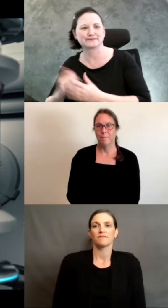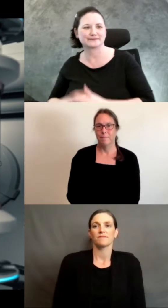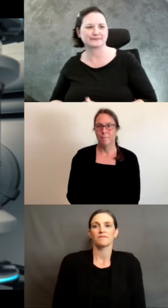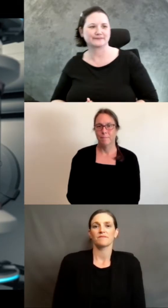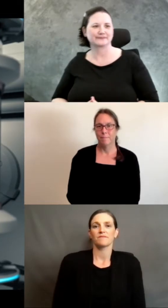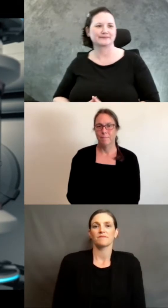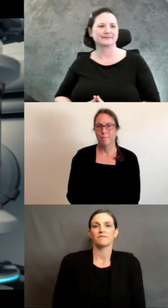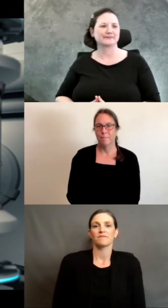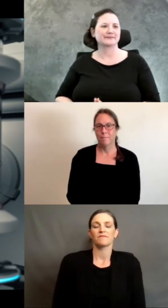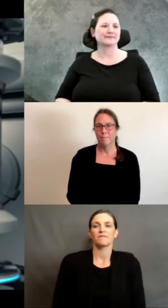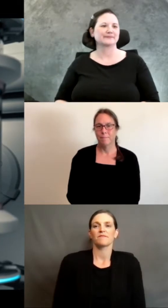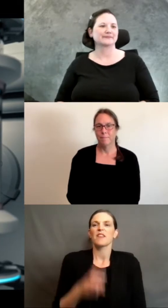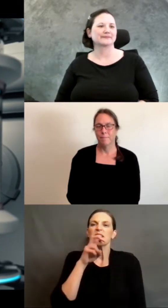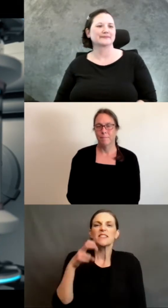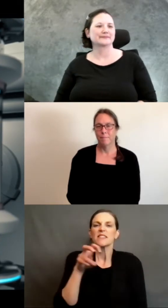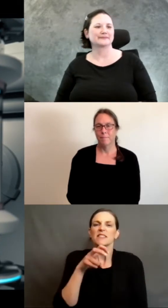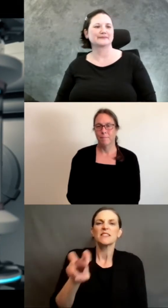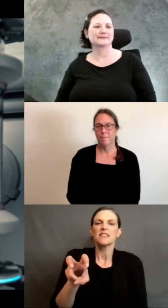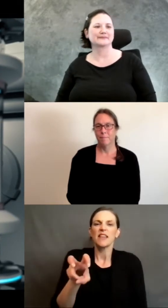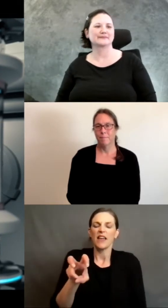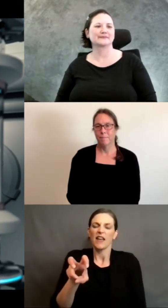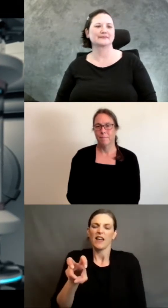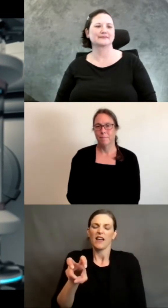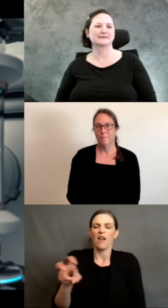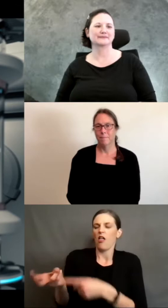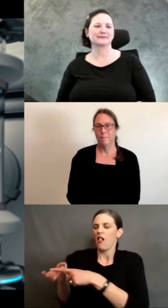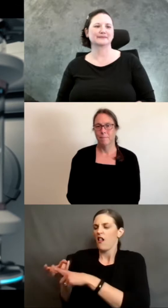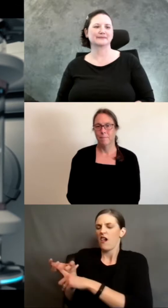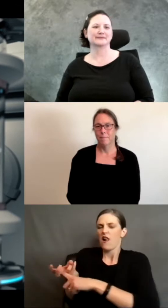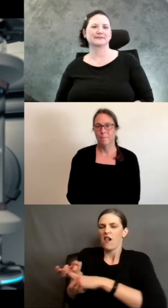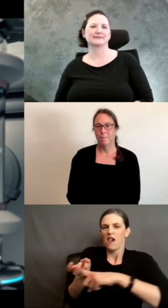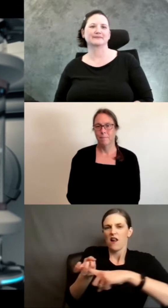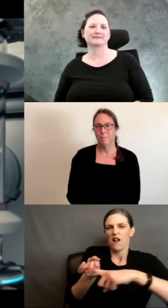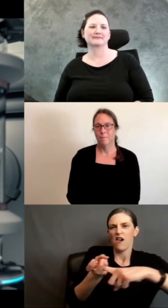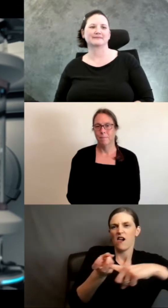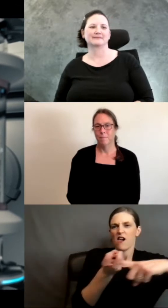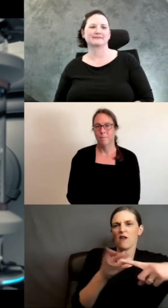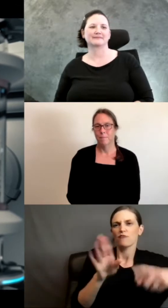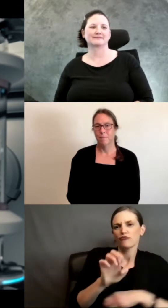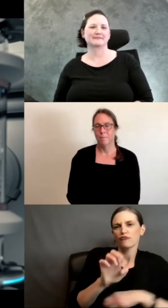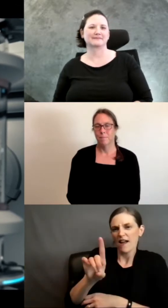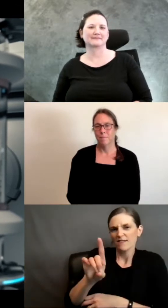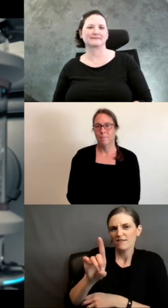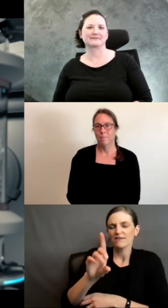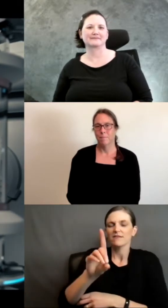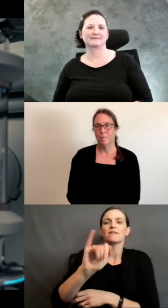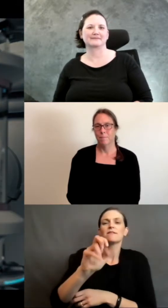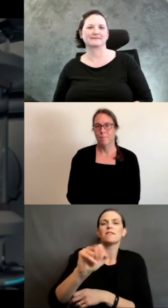The snake slithers out the lab door, carrying Brad. Diamantina follows behind.